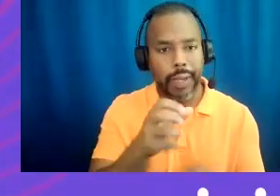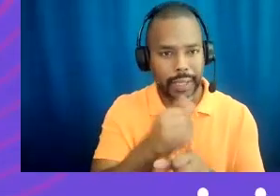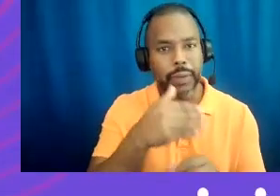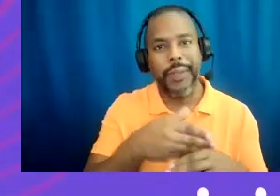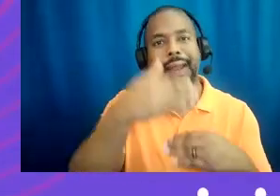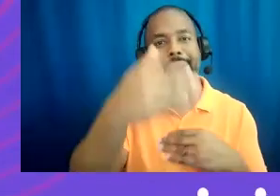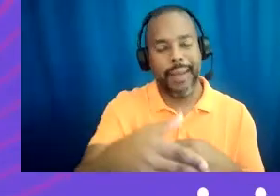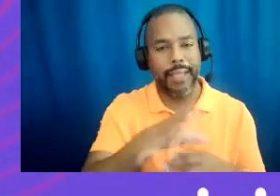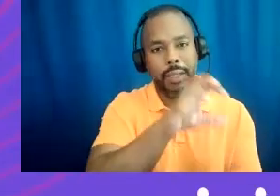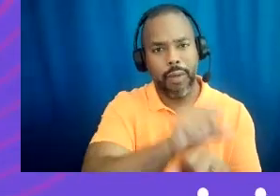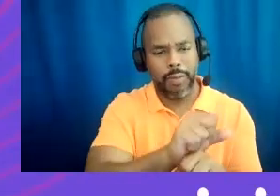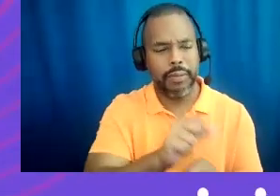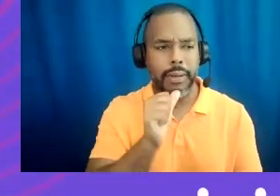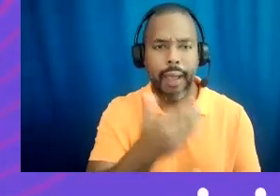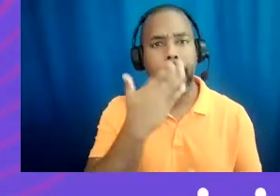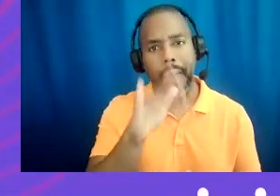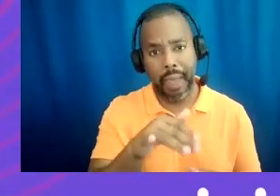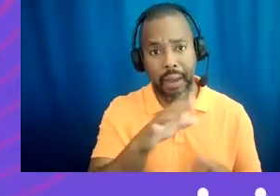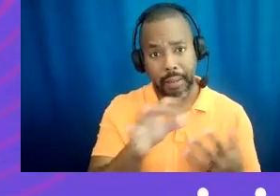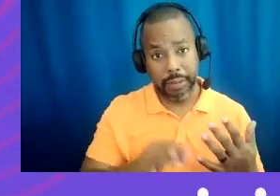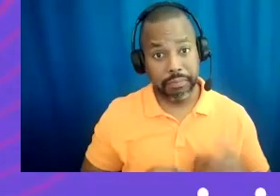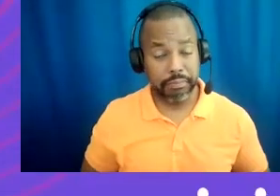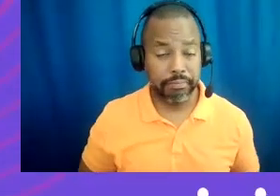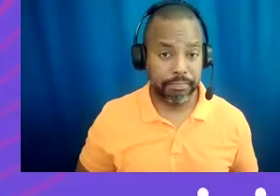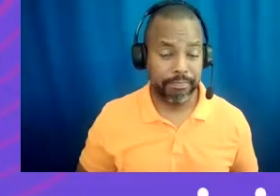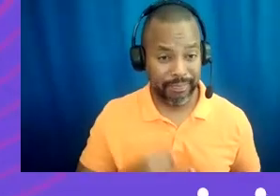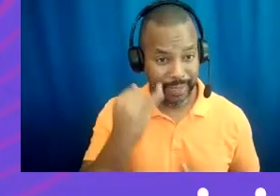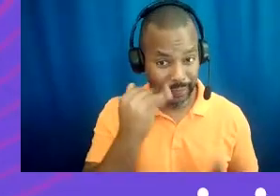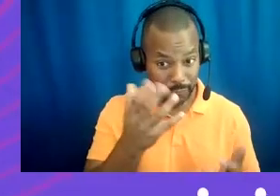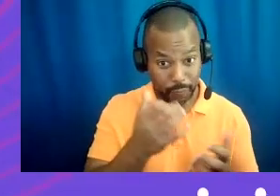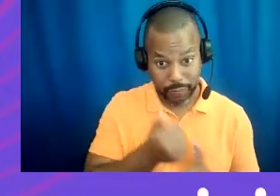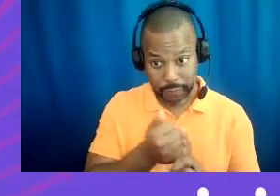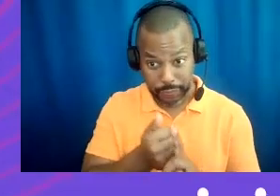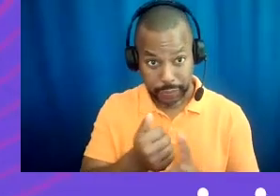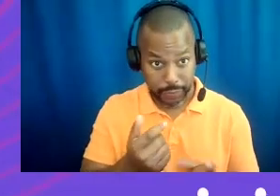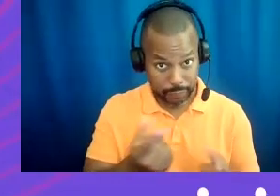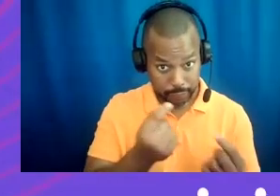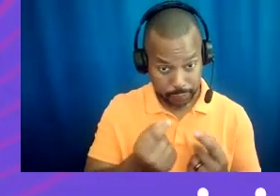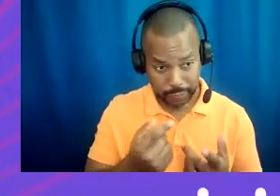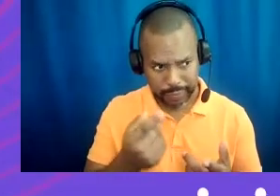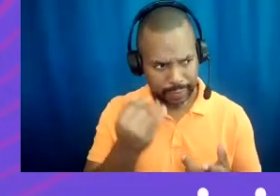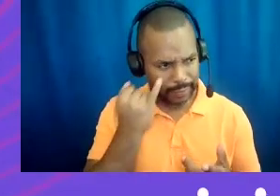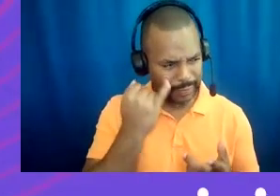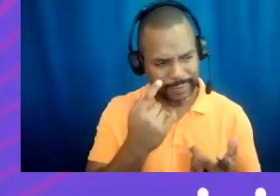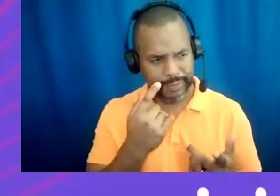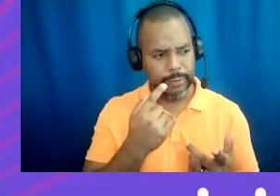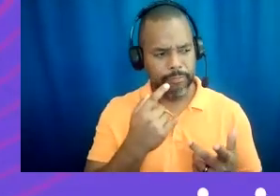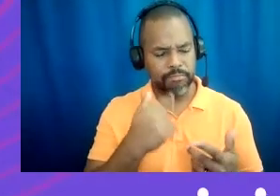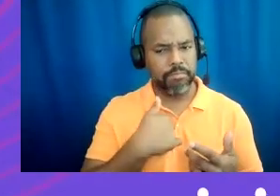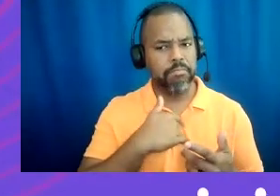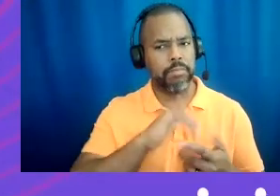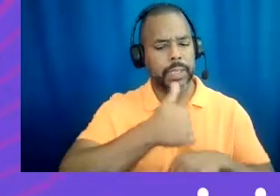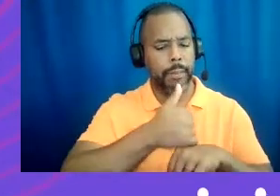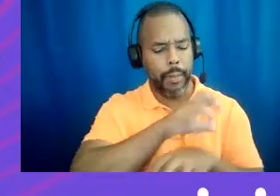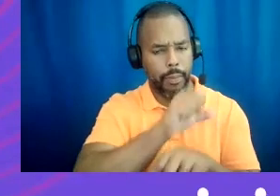appointment. Not a bad option. If you are wanting to do it on your own and just see if you can make an appointment or do a